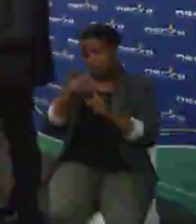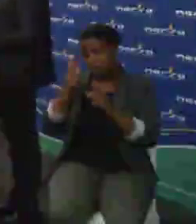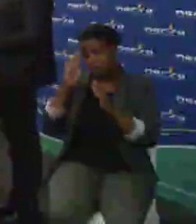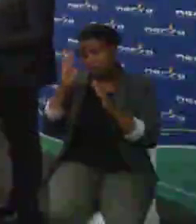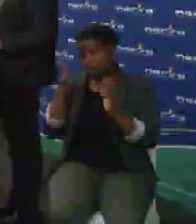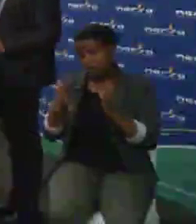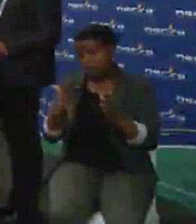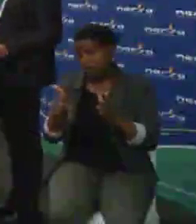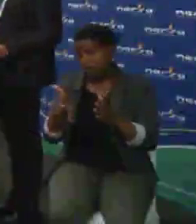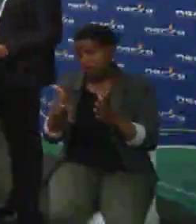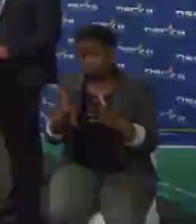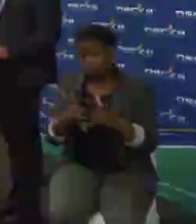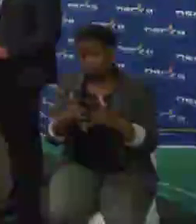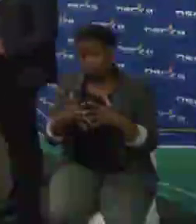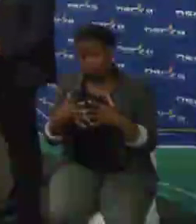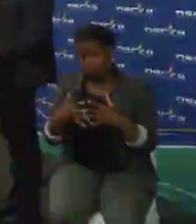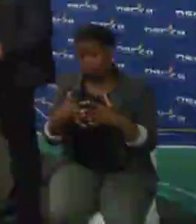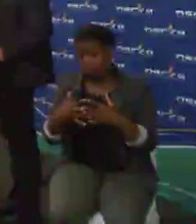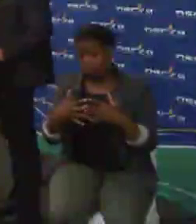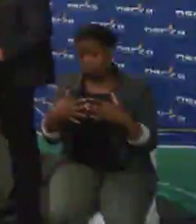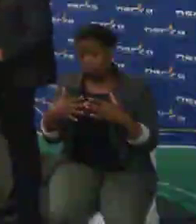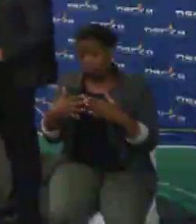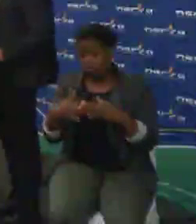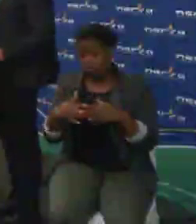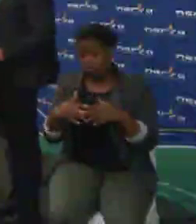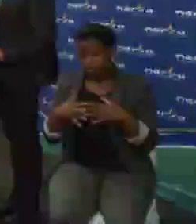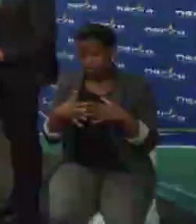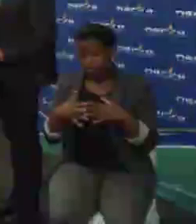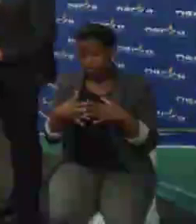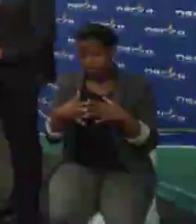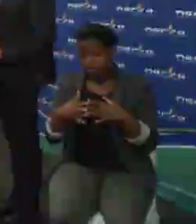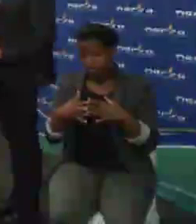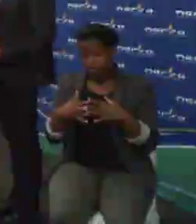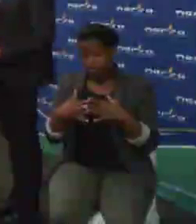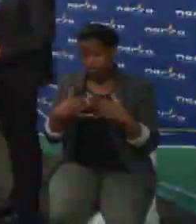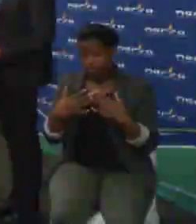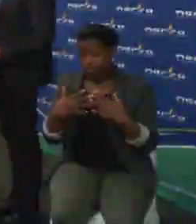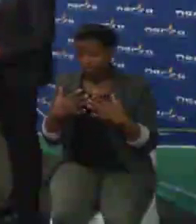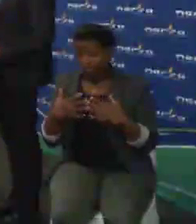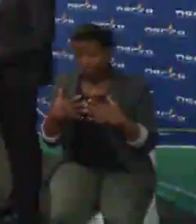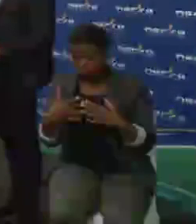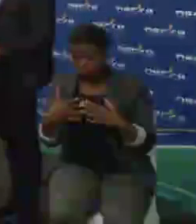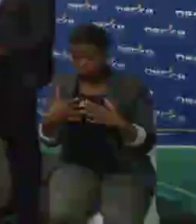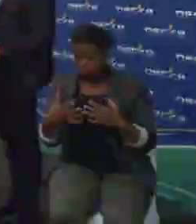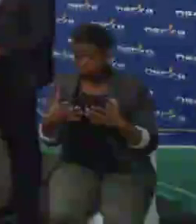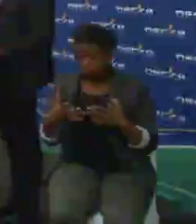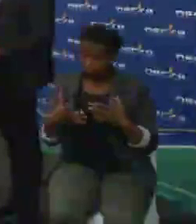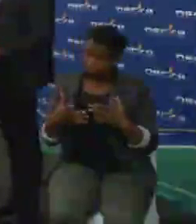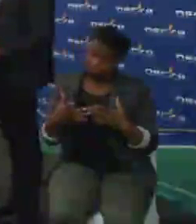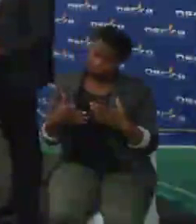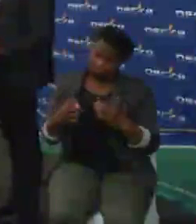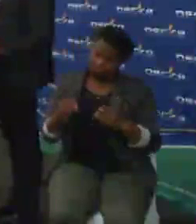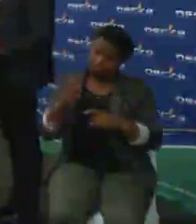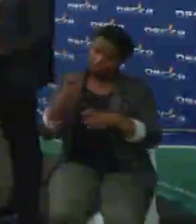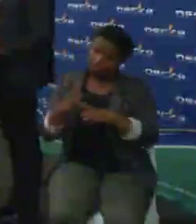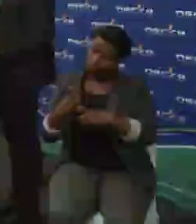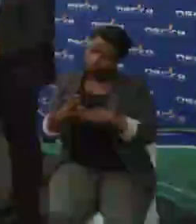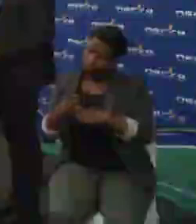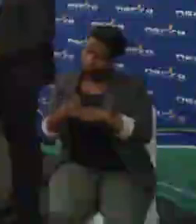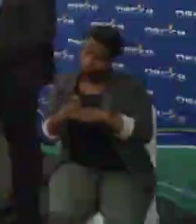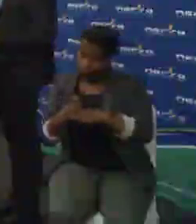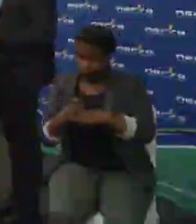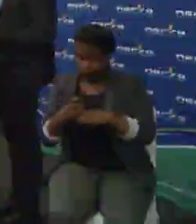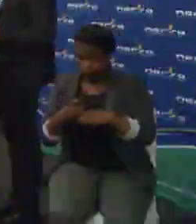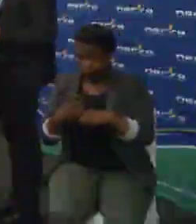and we would be willing to make a written submission which sets out our position in greater detail. It is quite involved and it is difficult to fully iterate it